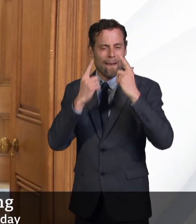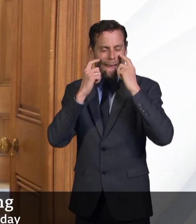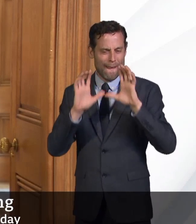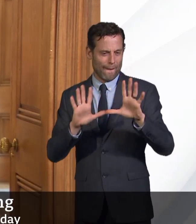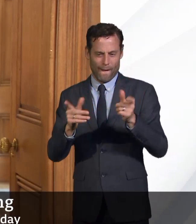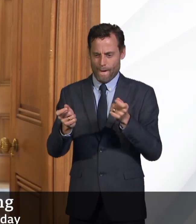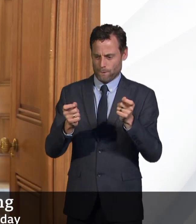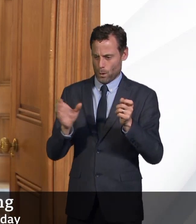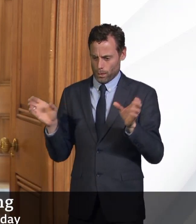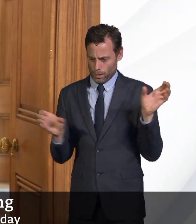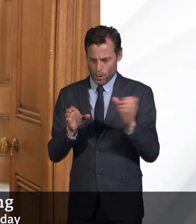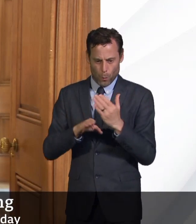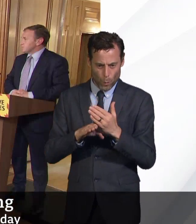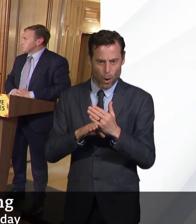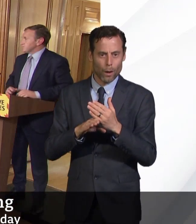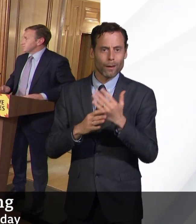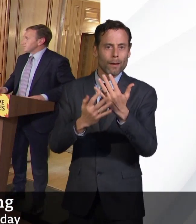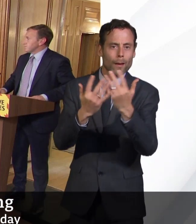evolution in government policy will be cautious.